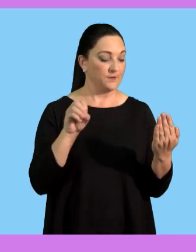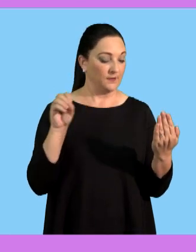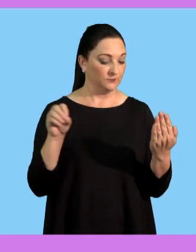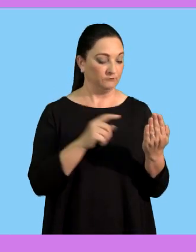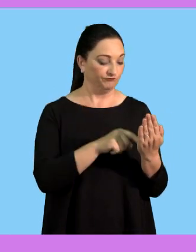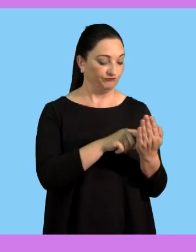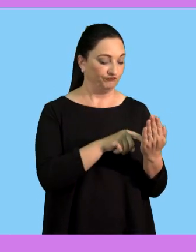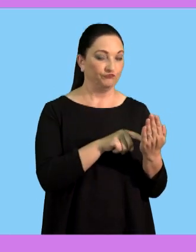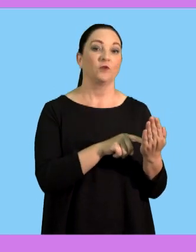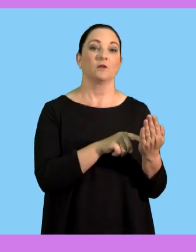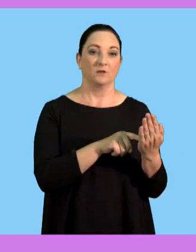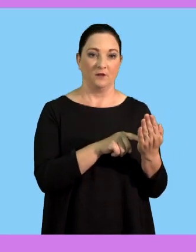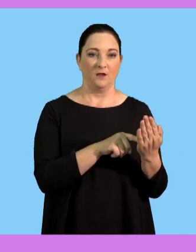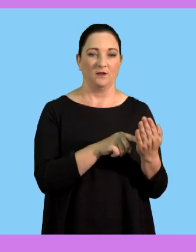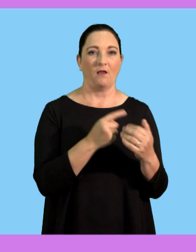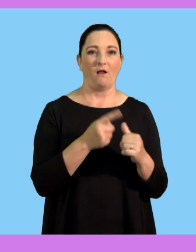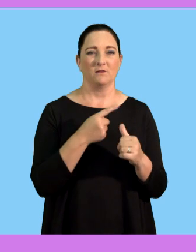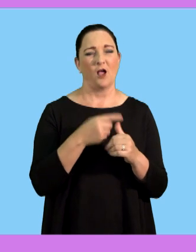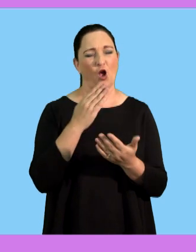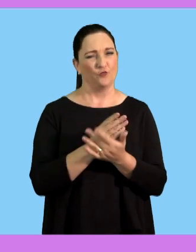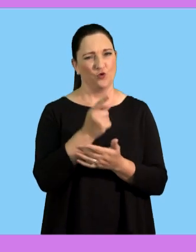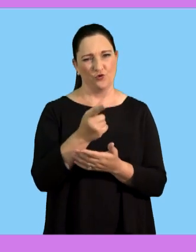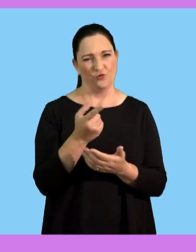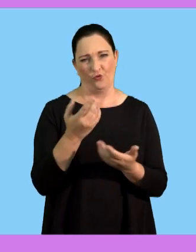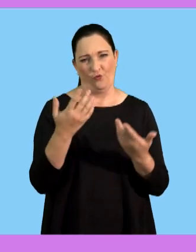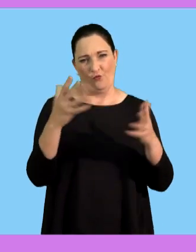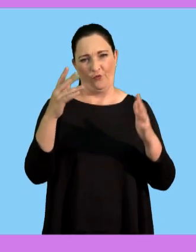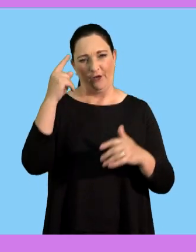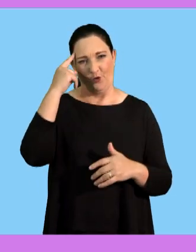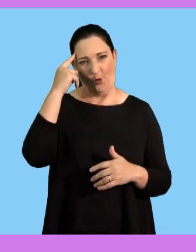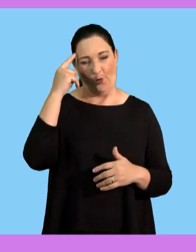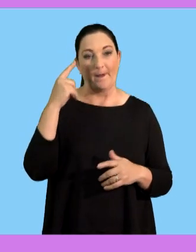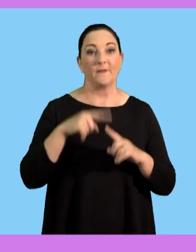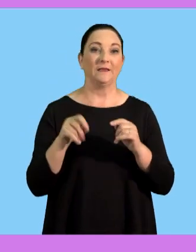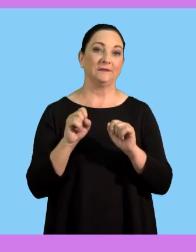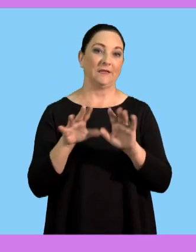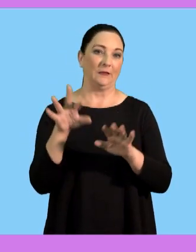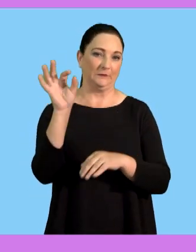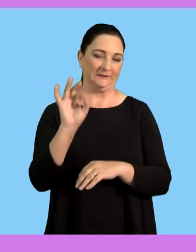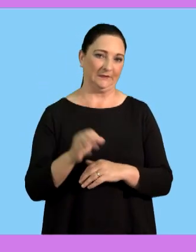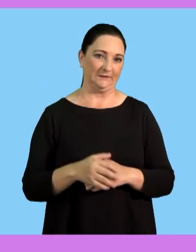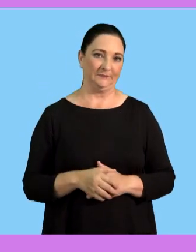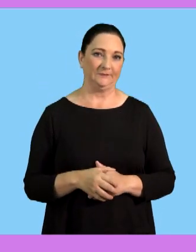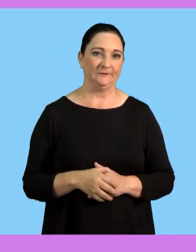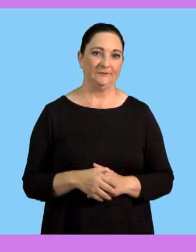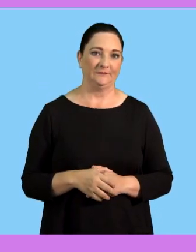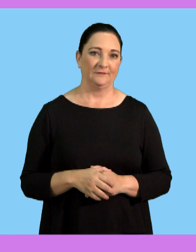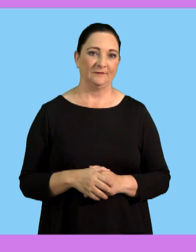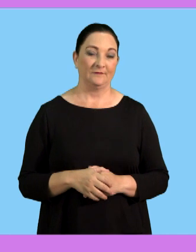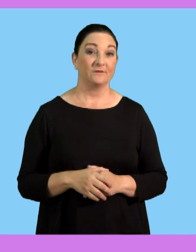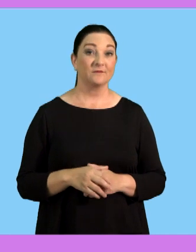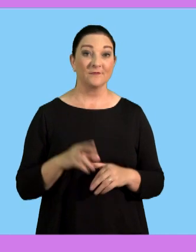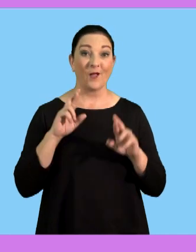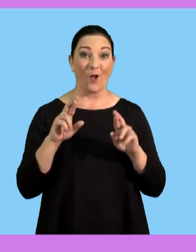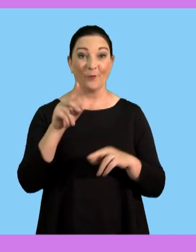by 100%. So that will give us, and I'm sure some of you figured that out already, that will give us 10%.